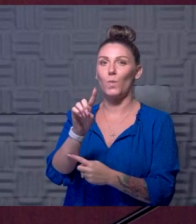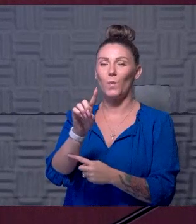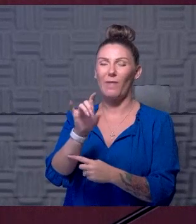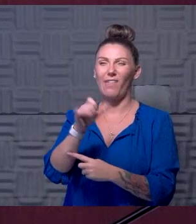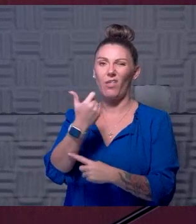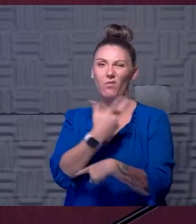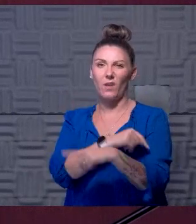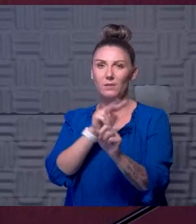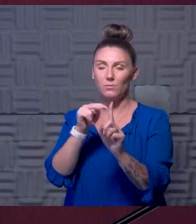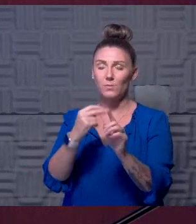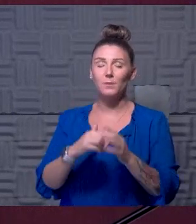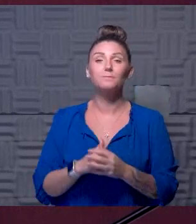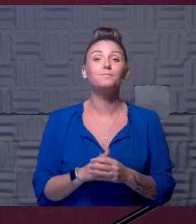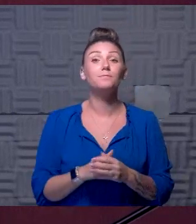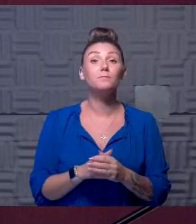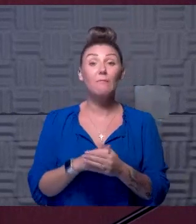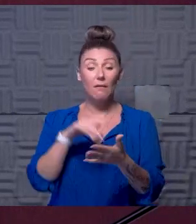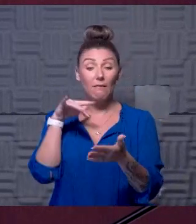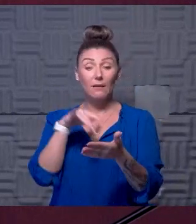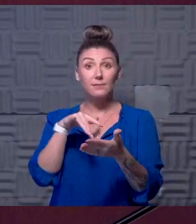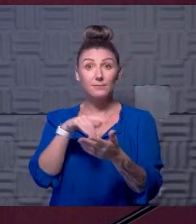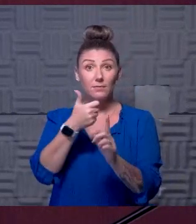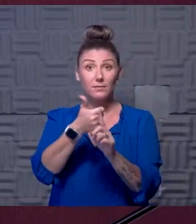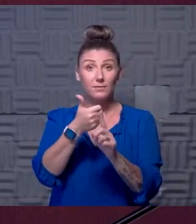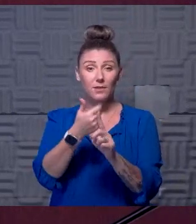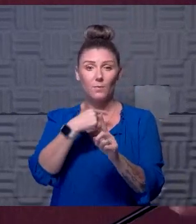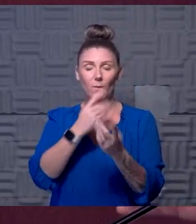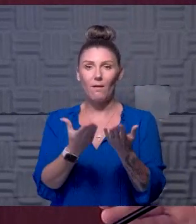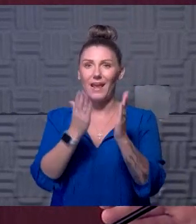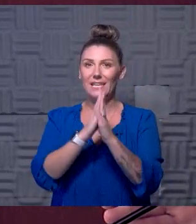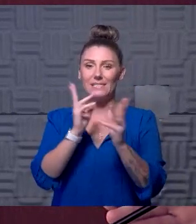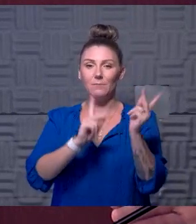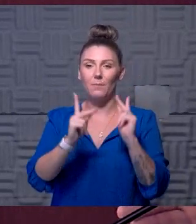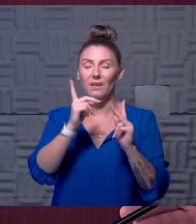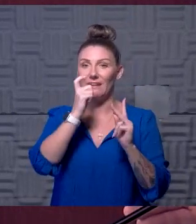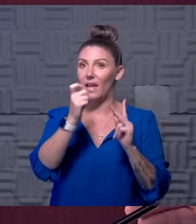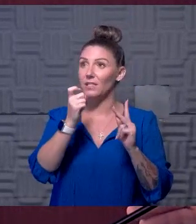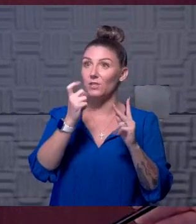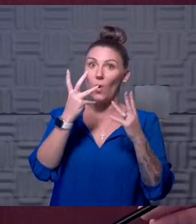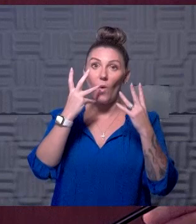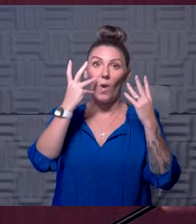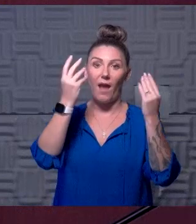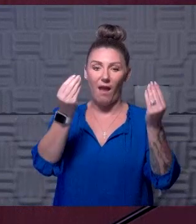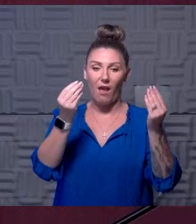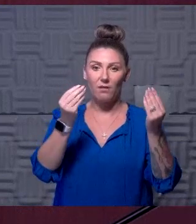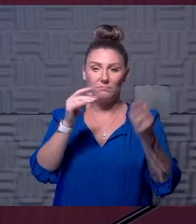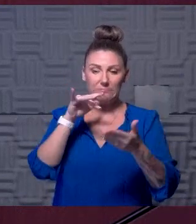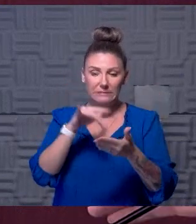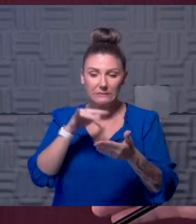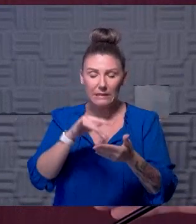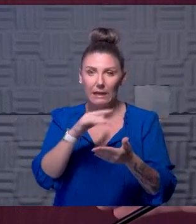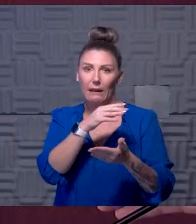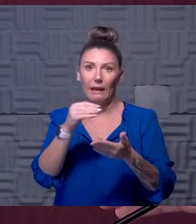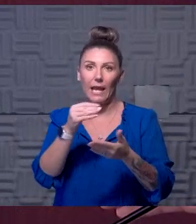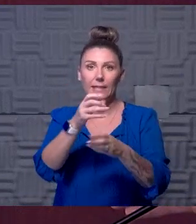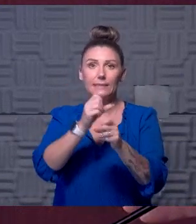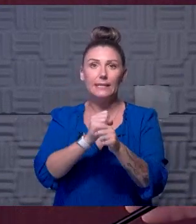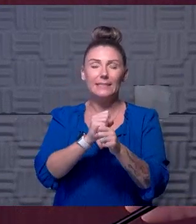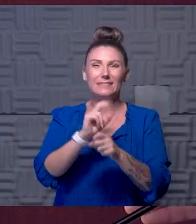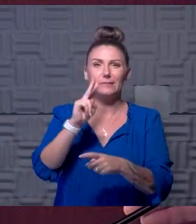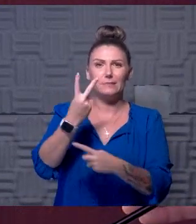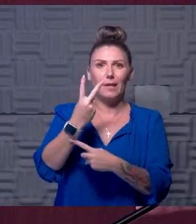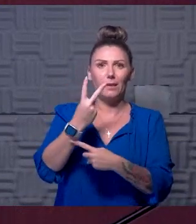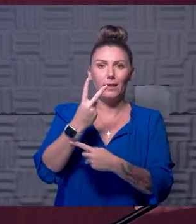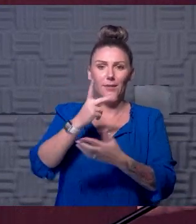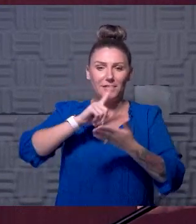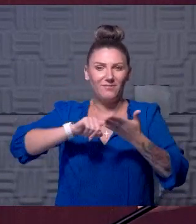But the study itself, we're asking people not to go out of the study and get another investigational vaccine,